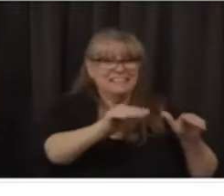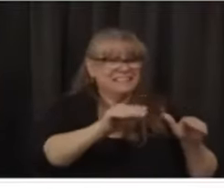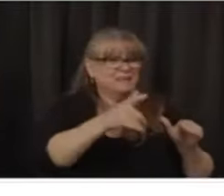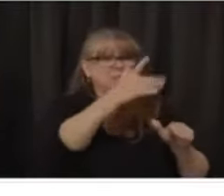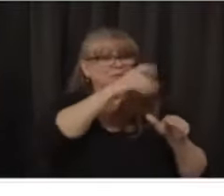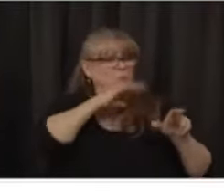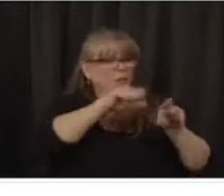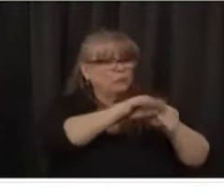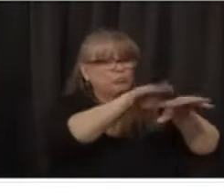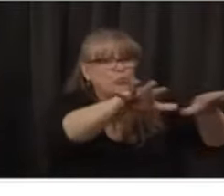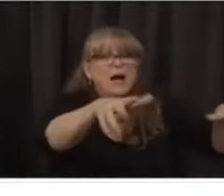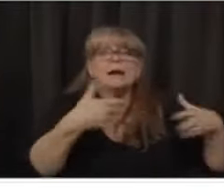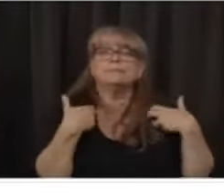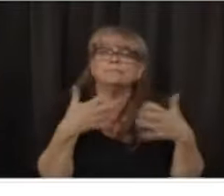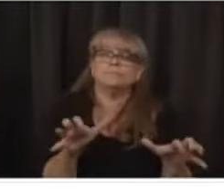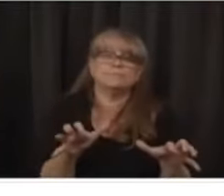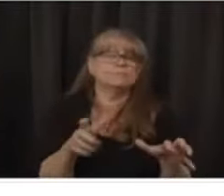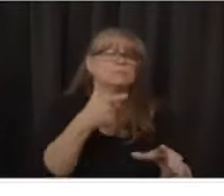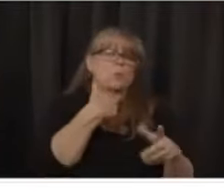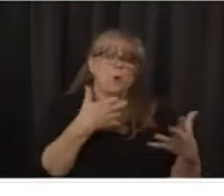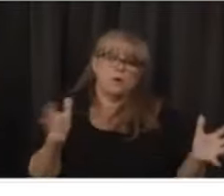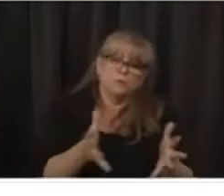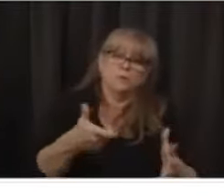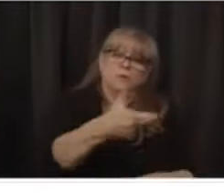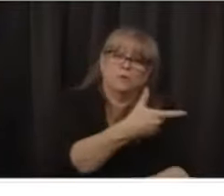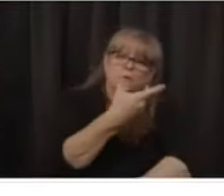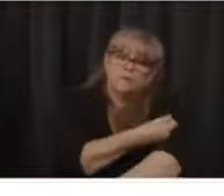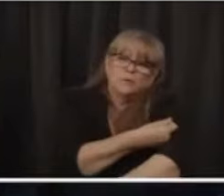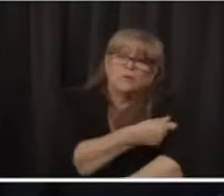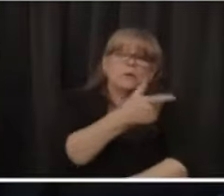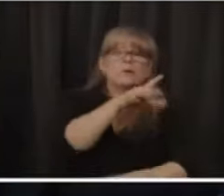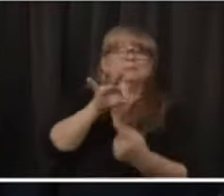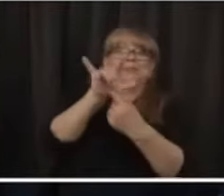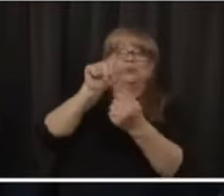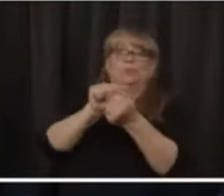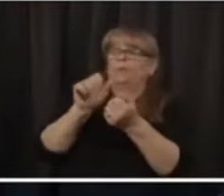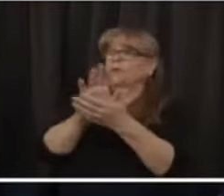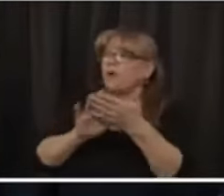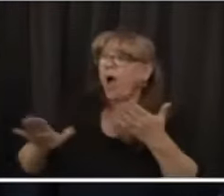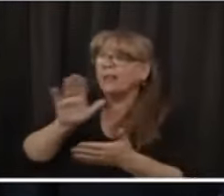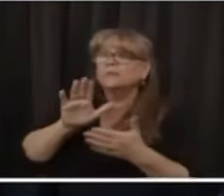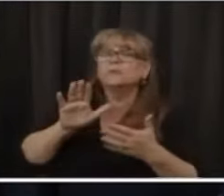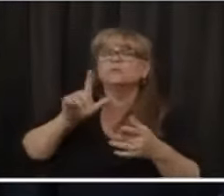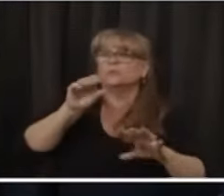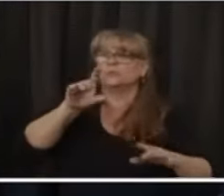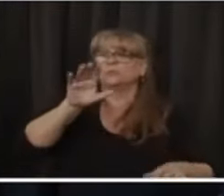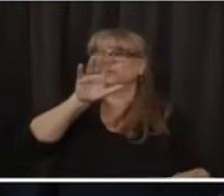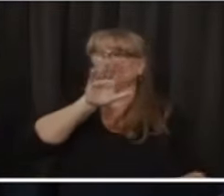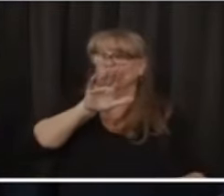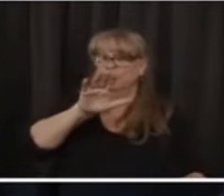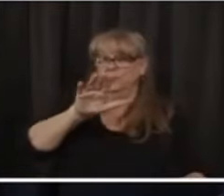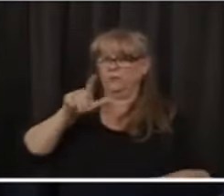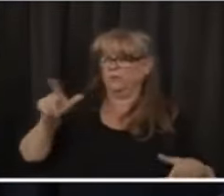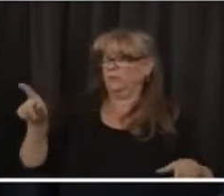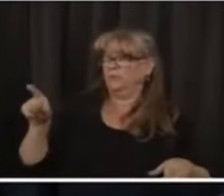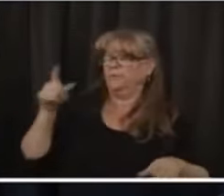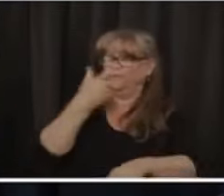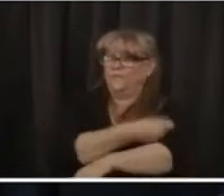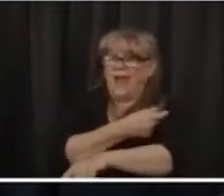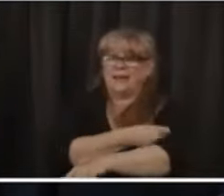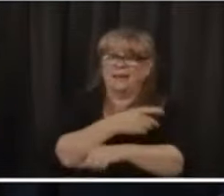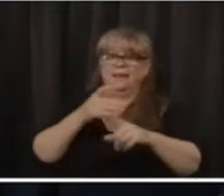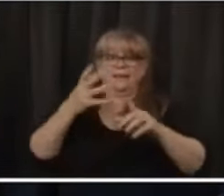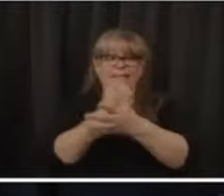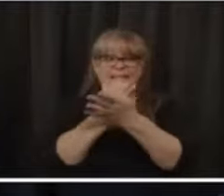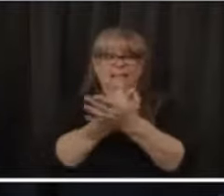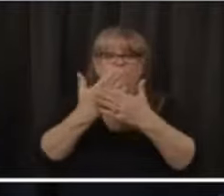vaccinated. More and more colleges across our state and country are making sure that students get vaccinated before returning to school, giving parents and